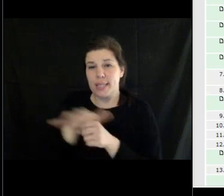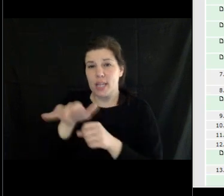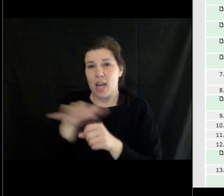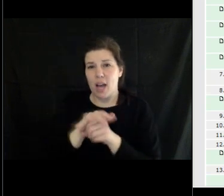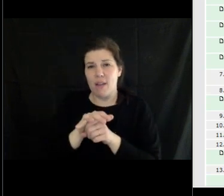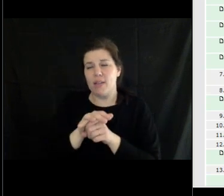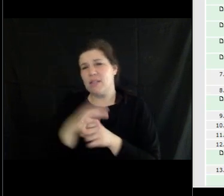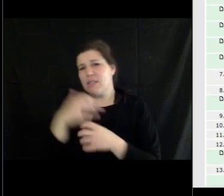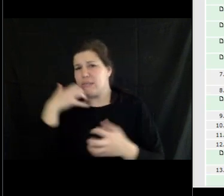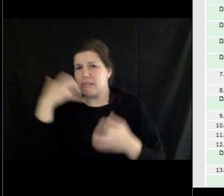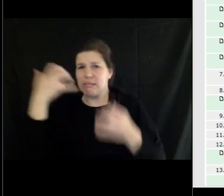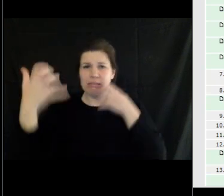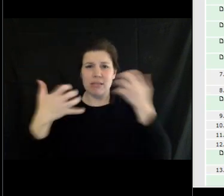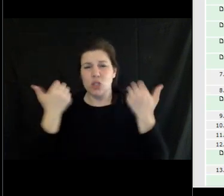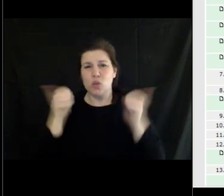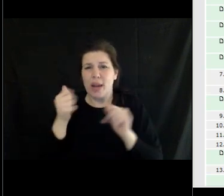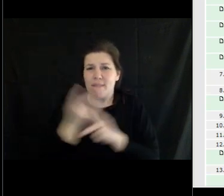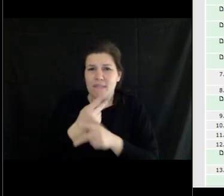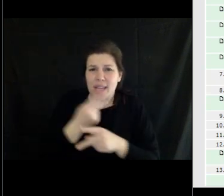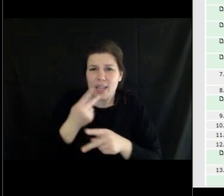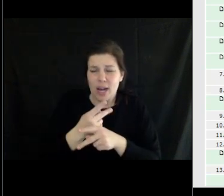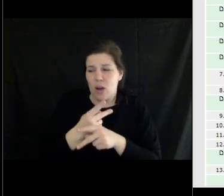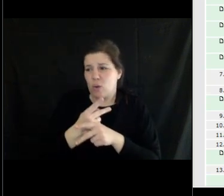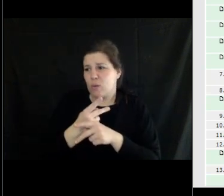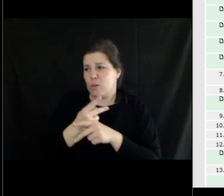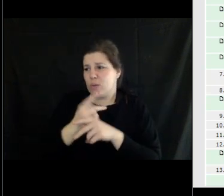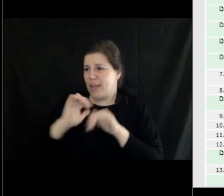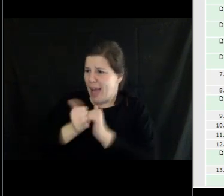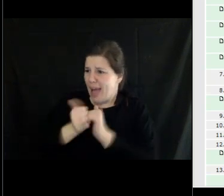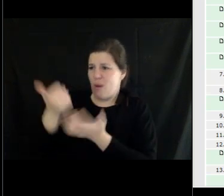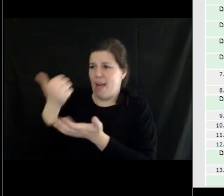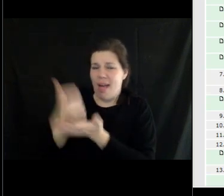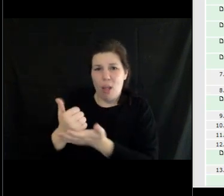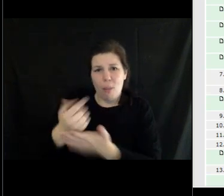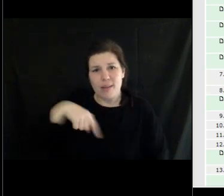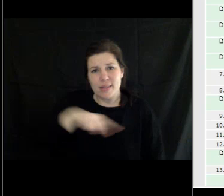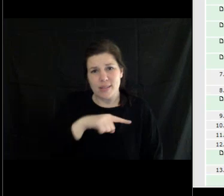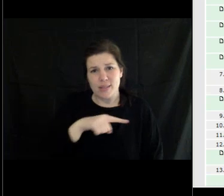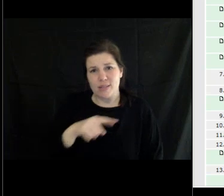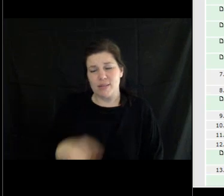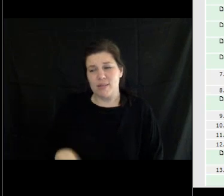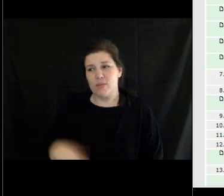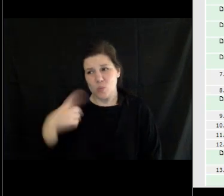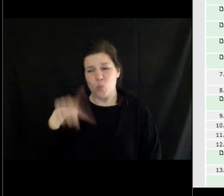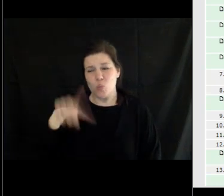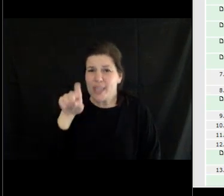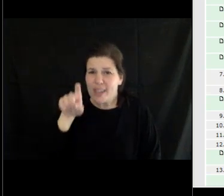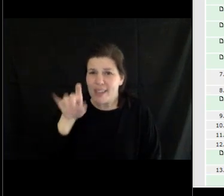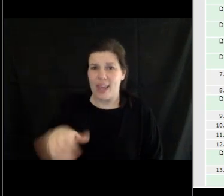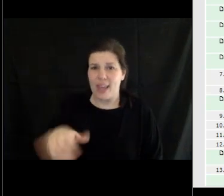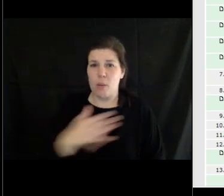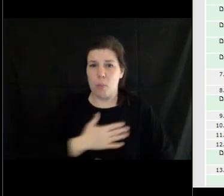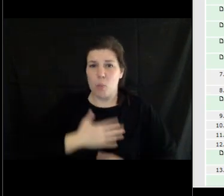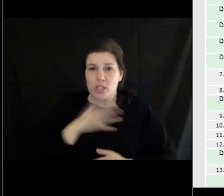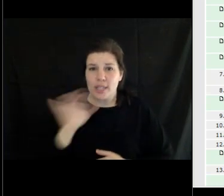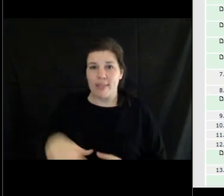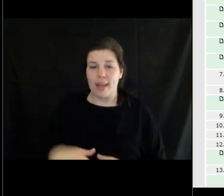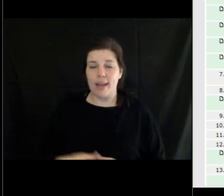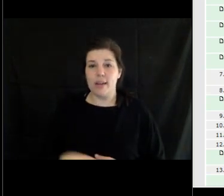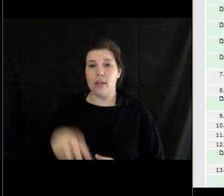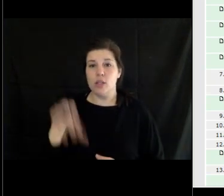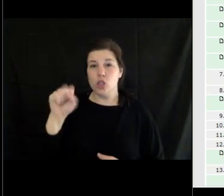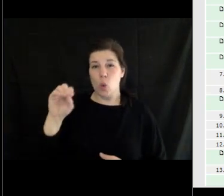way to try to help us, to meet us at our needs, we definitely appreciate that. So like I said, the tradition hasn't been